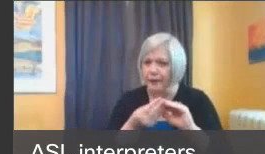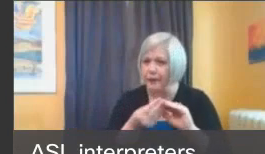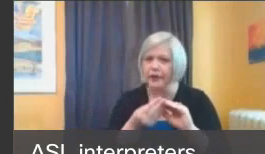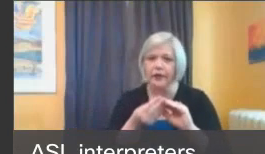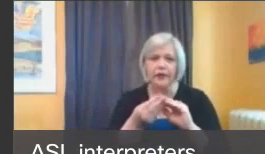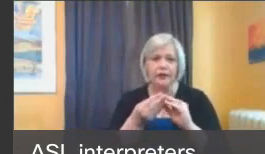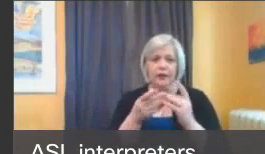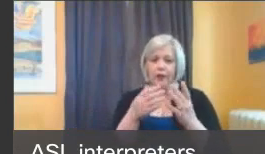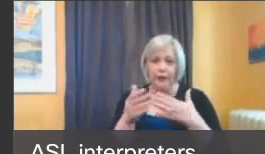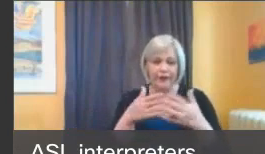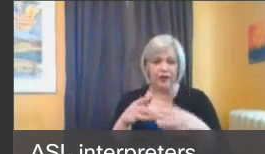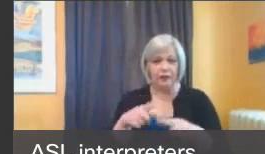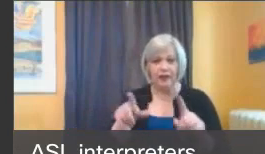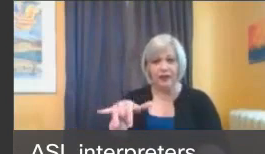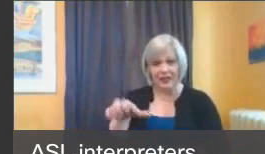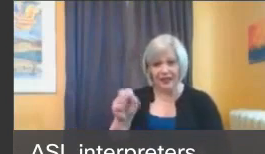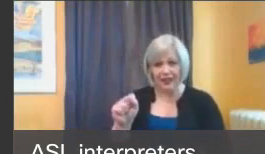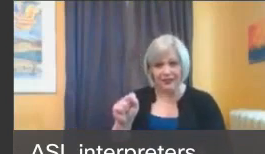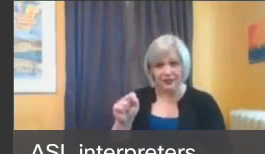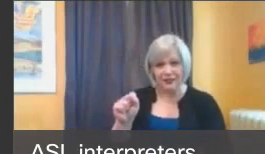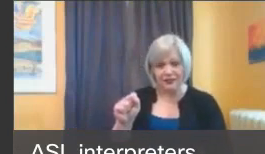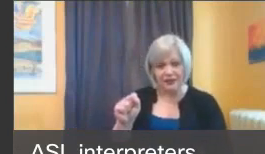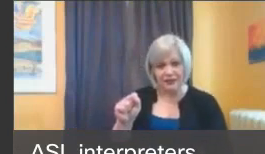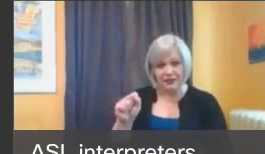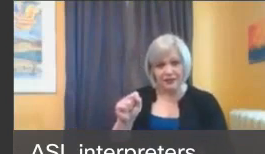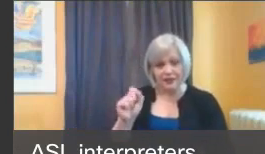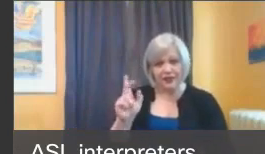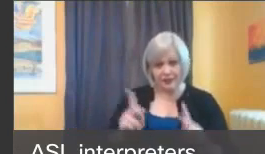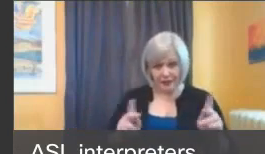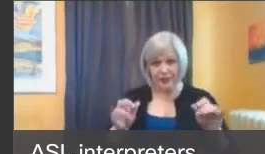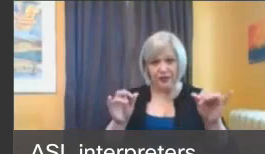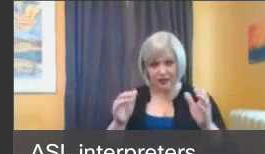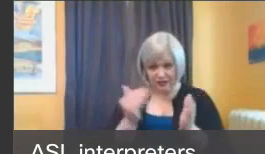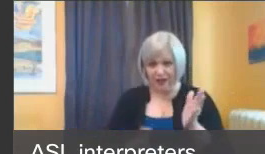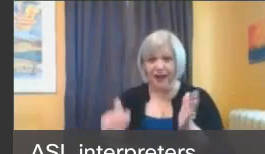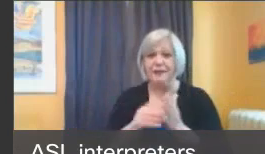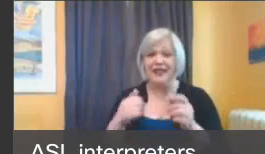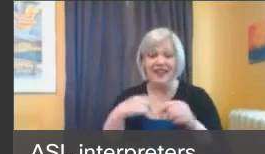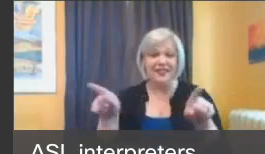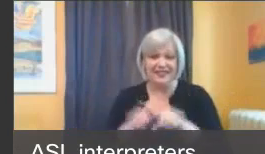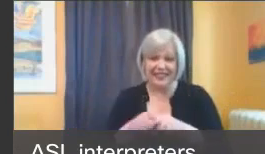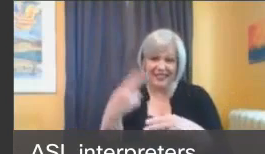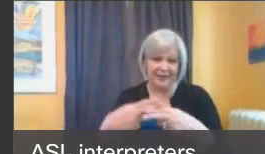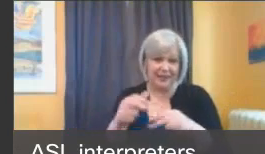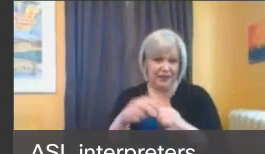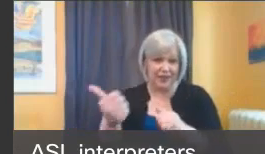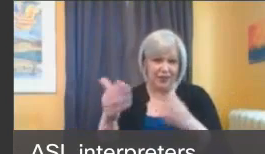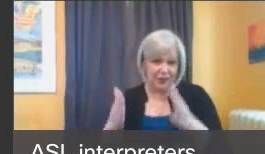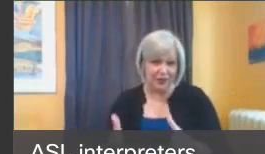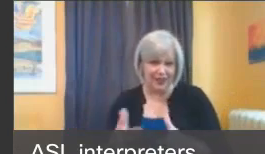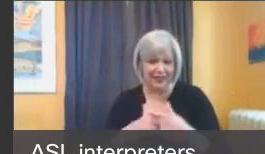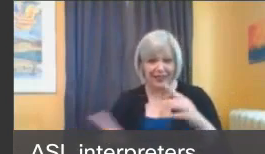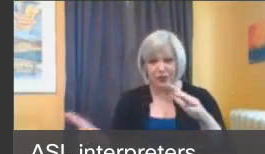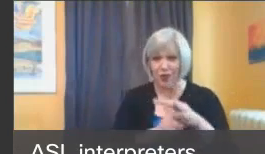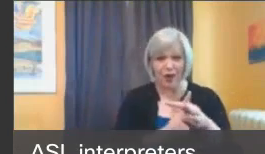that, but yes, people commonly have the same name and they will show up.